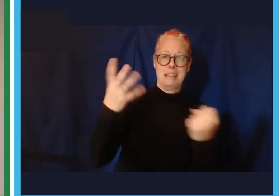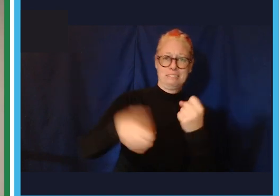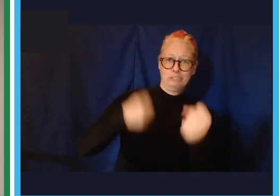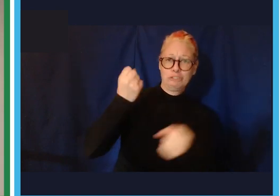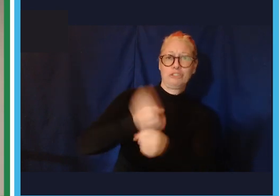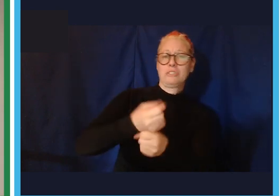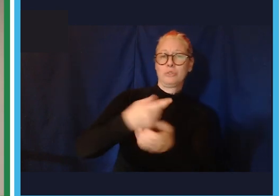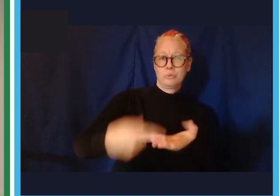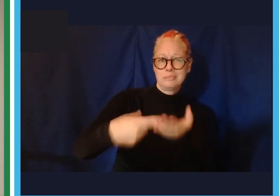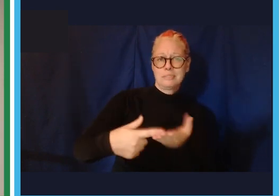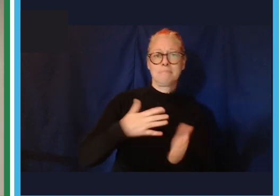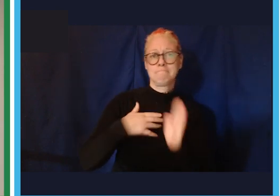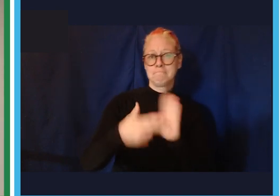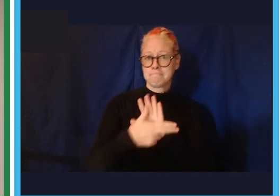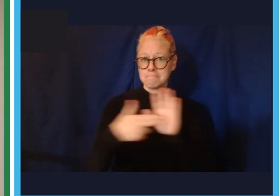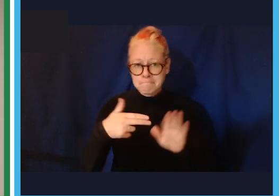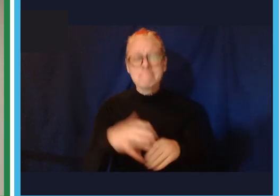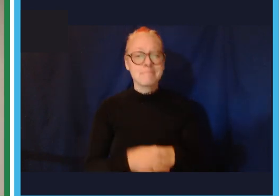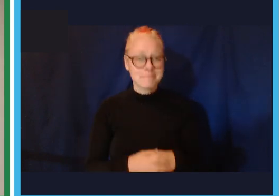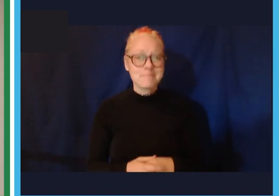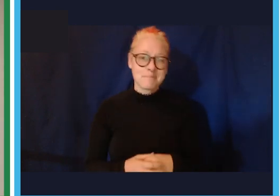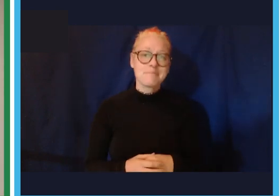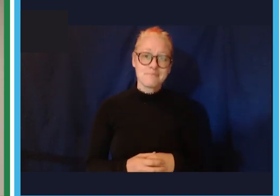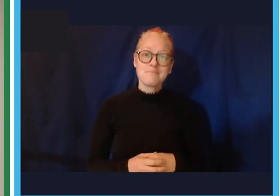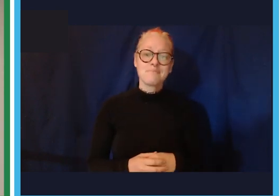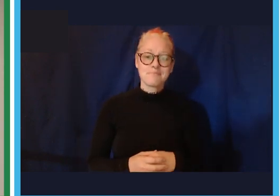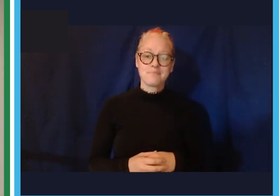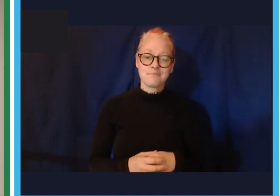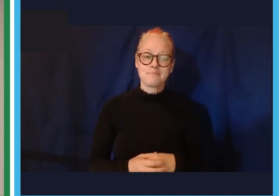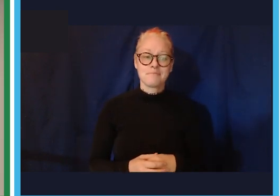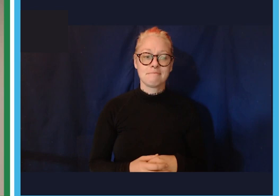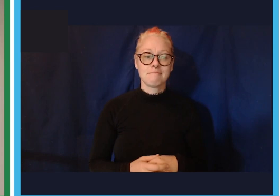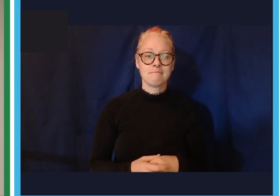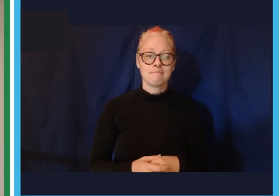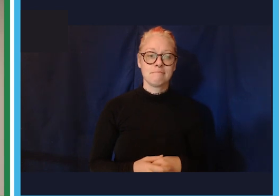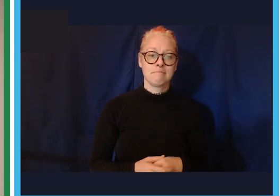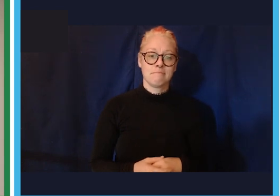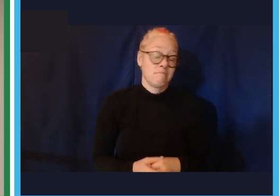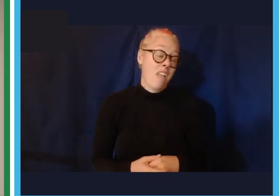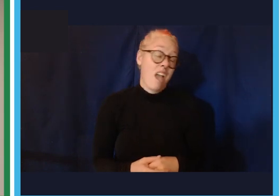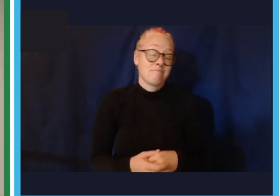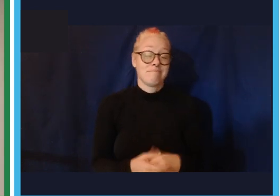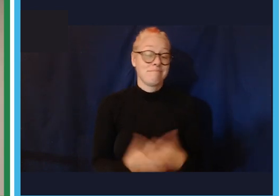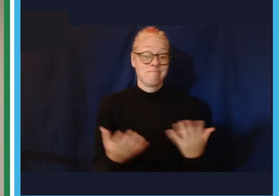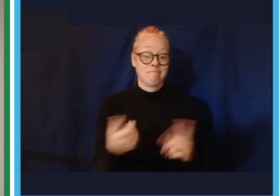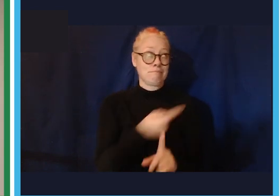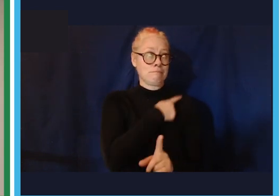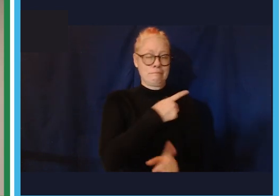many different people along the years since then about it.